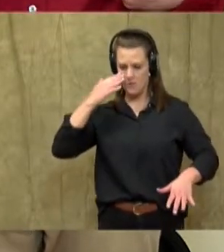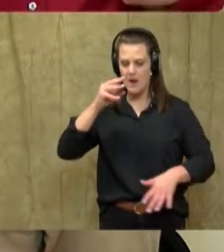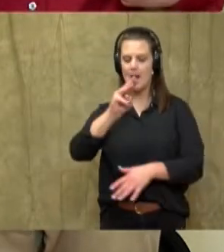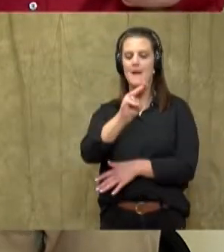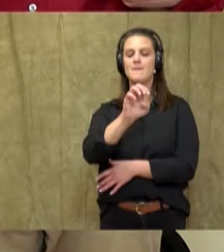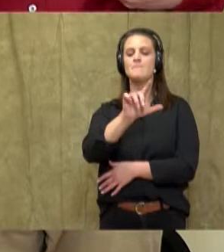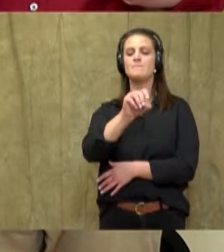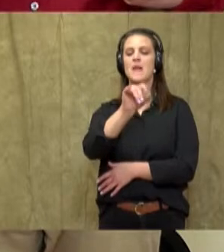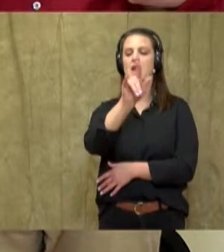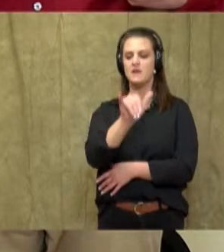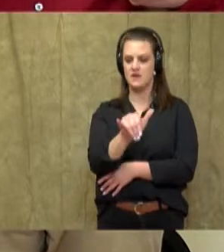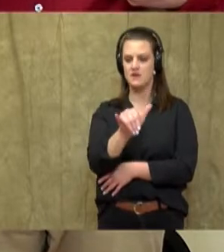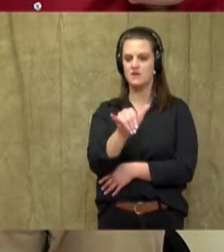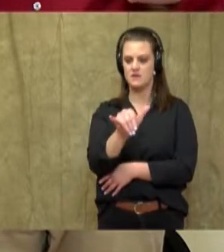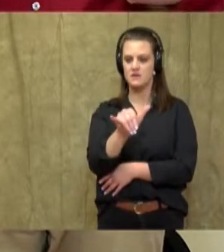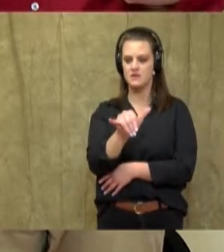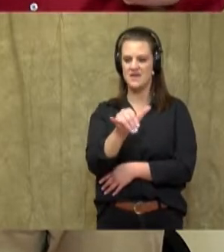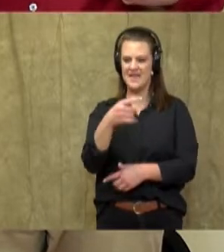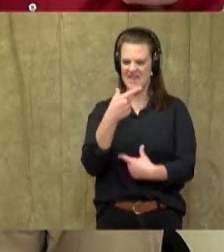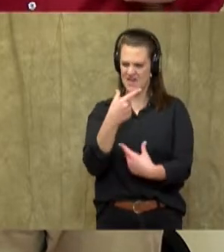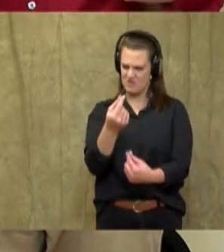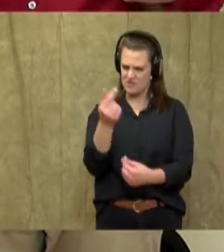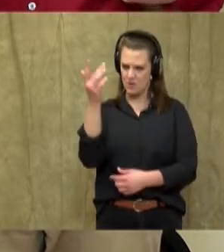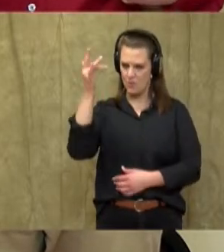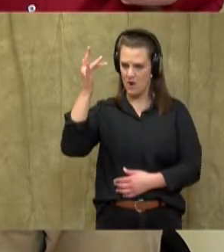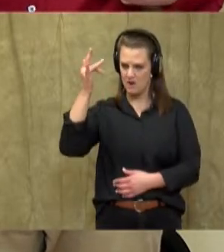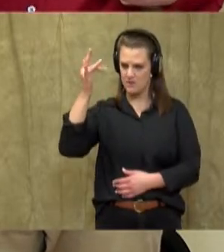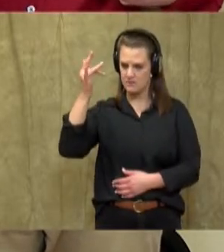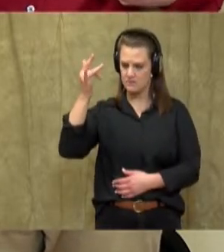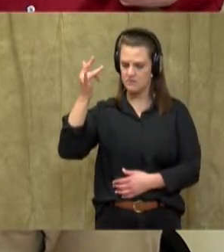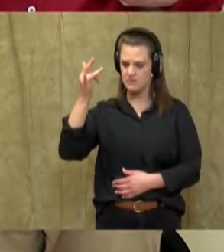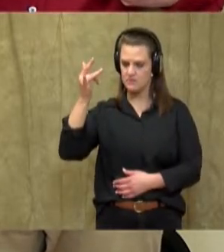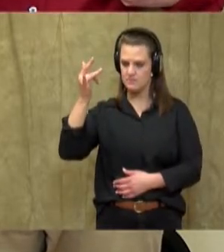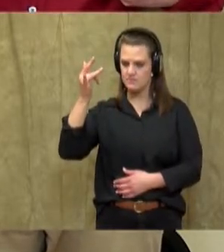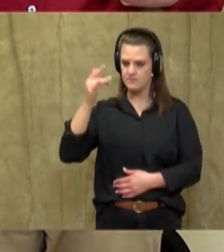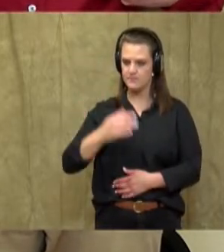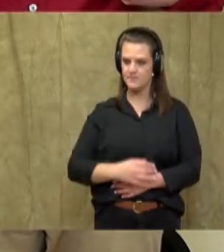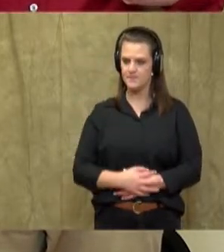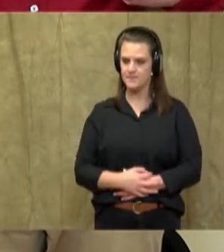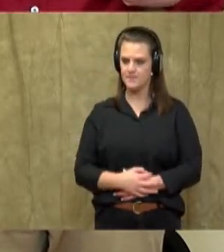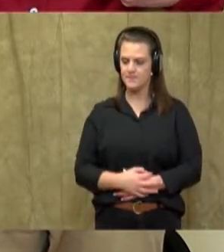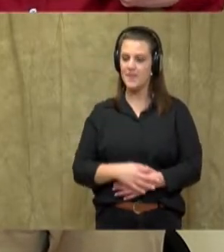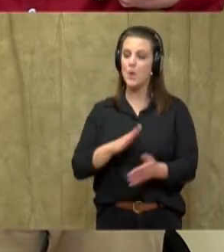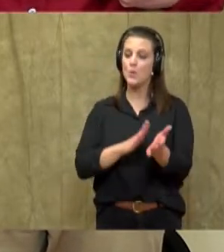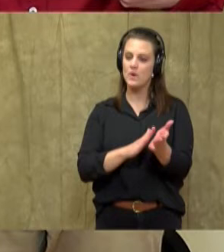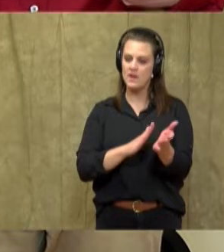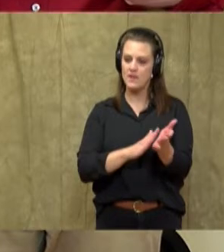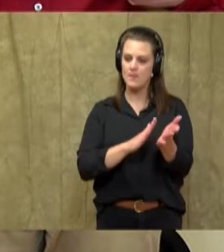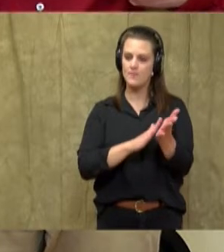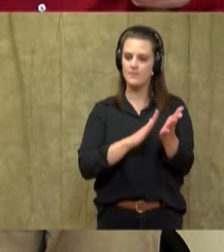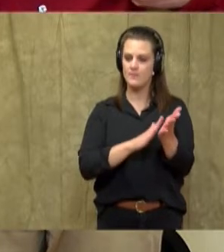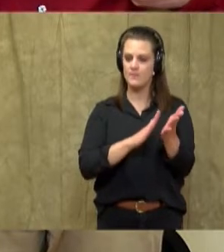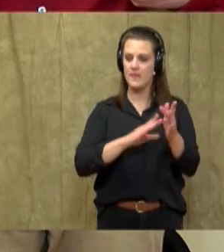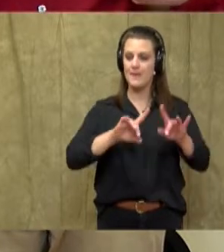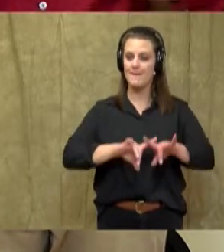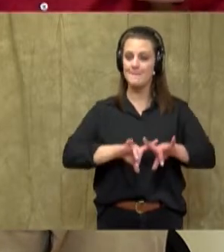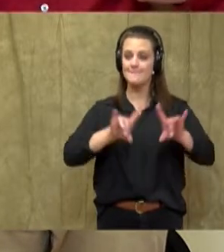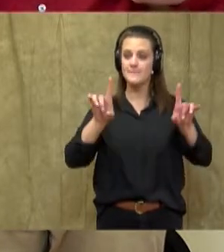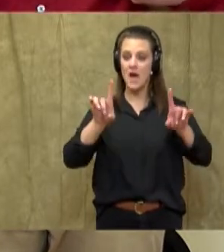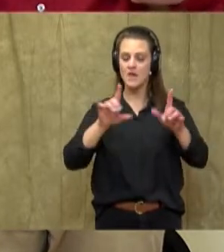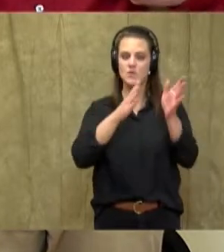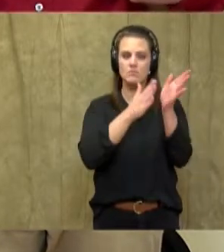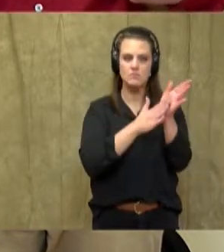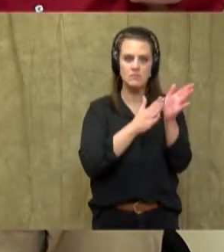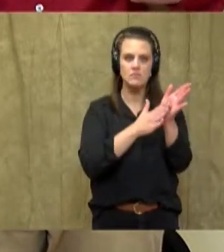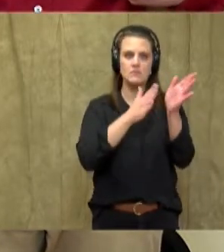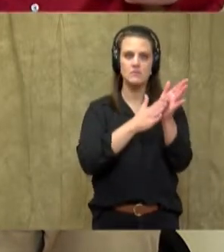melody. Melody is interesting because it has not only rhythm, but also pitch. You